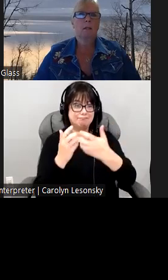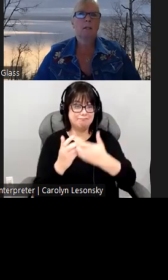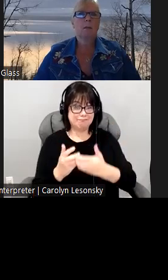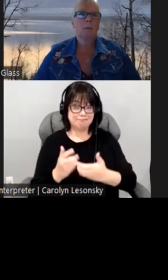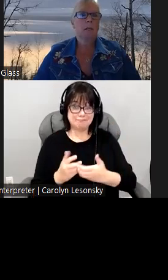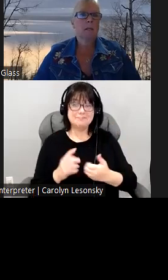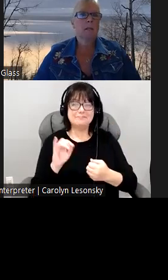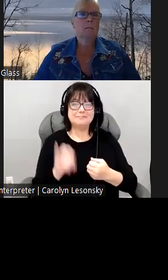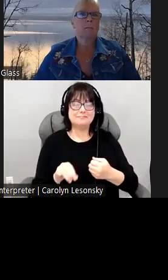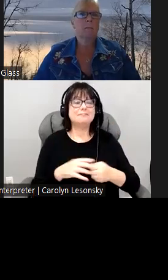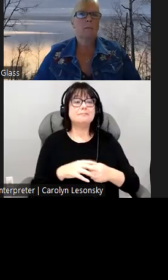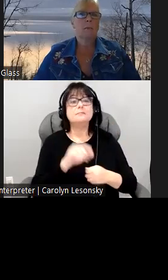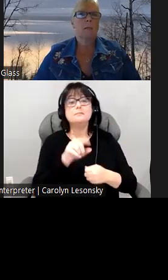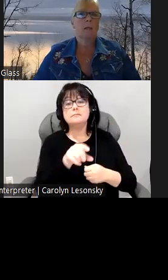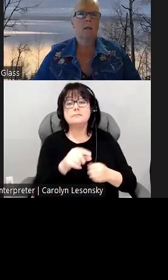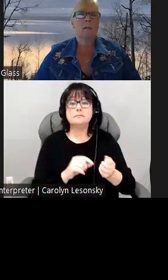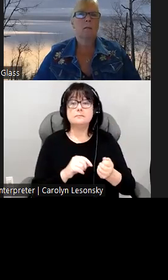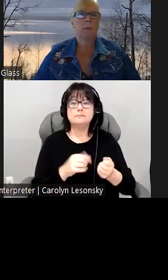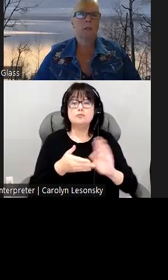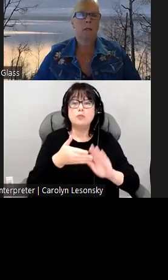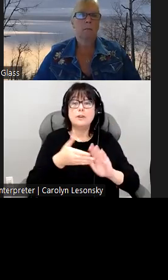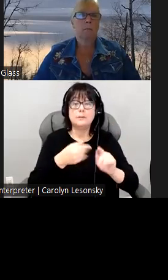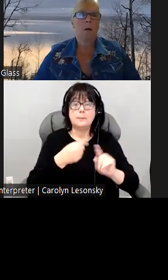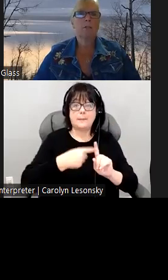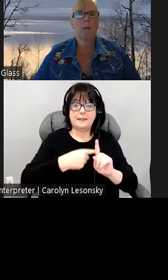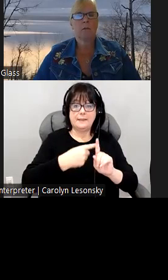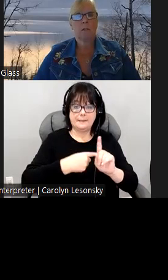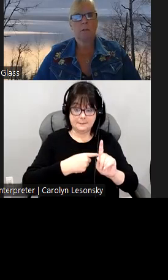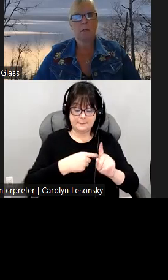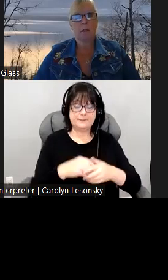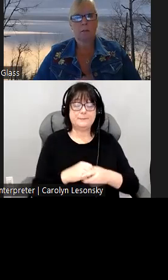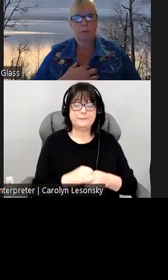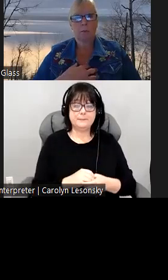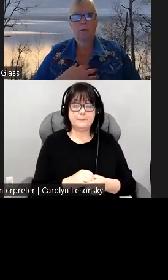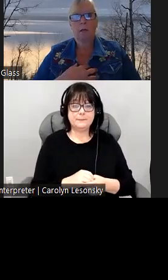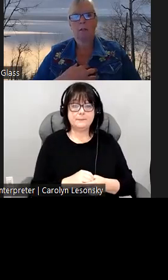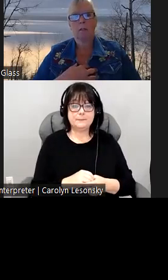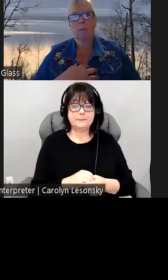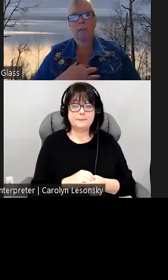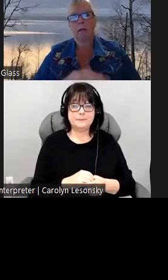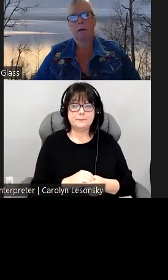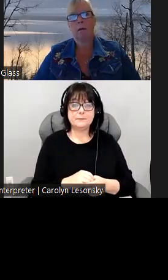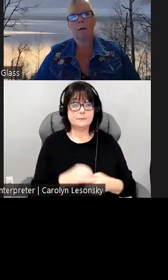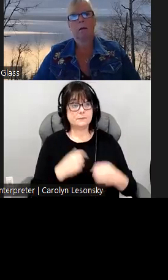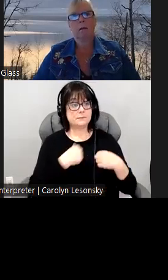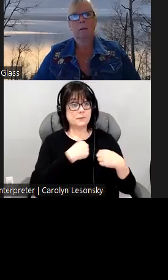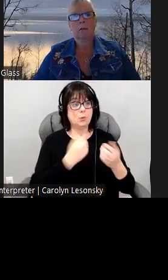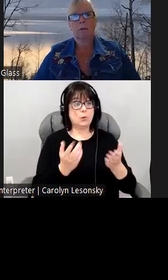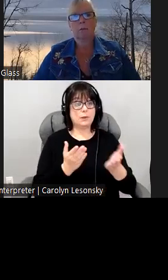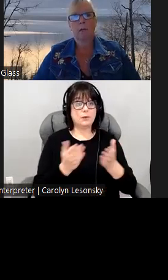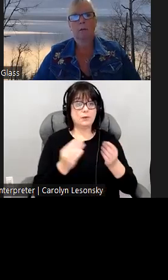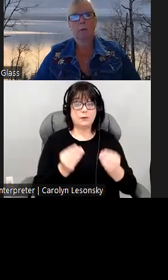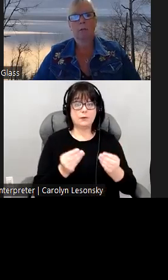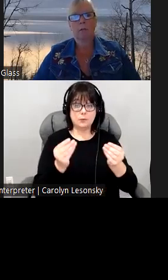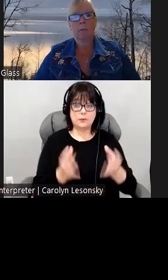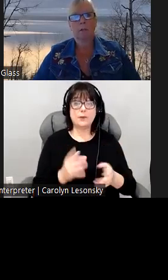It does come out monthly, and we also have to use it as service providers to complete our interim and